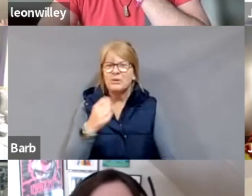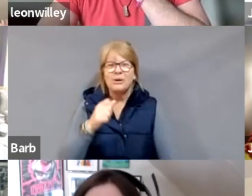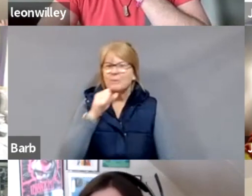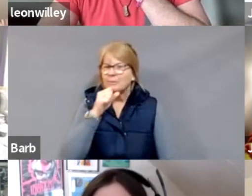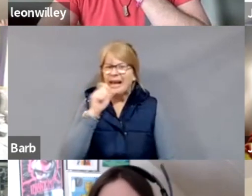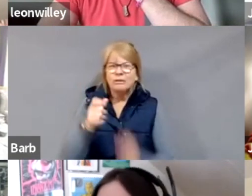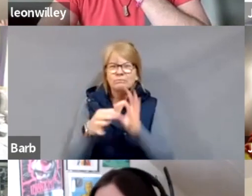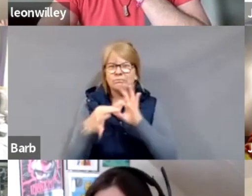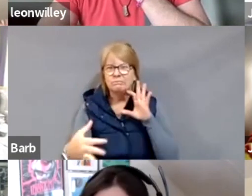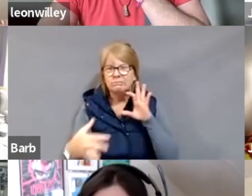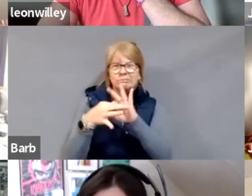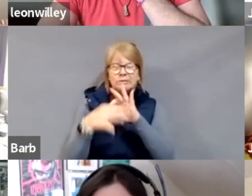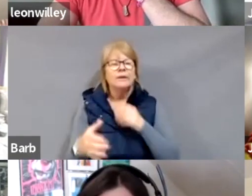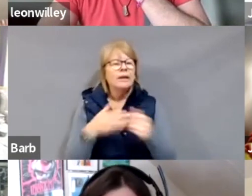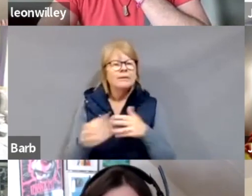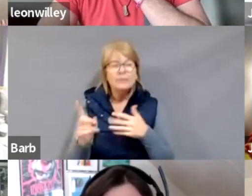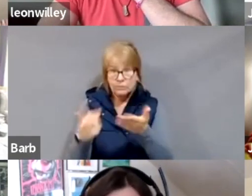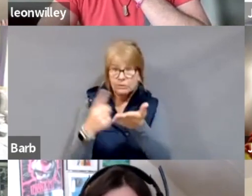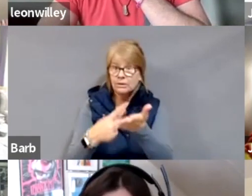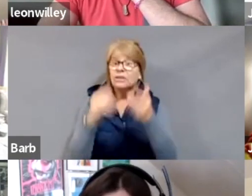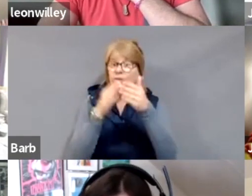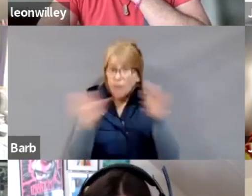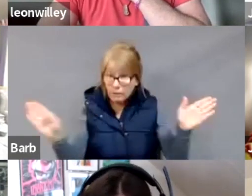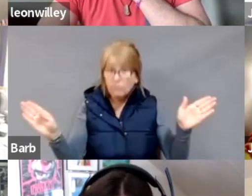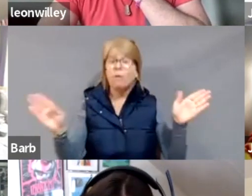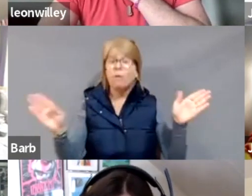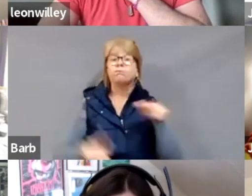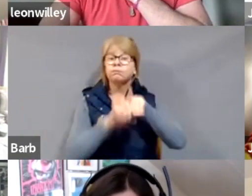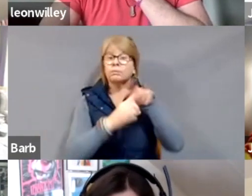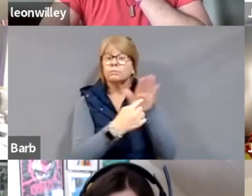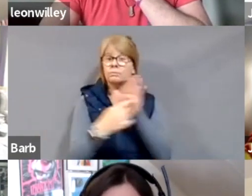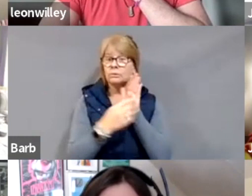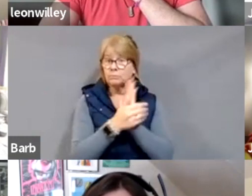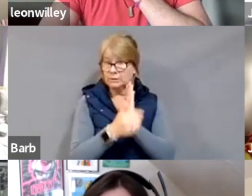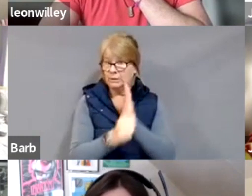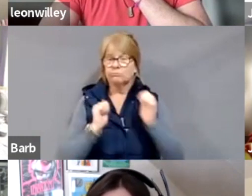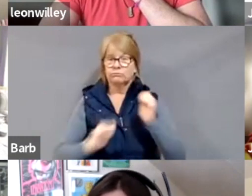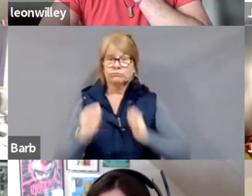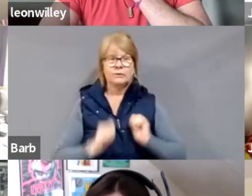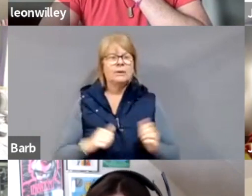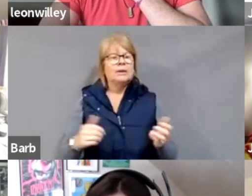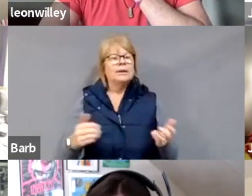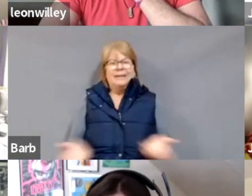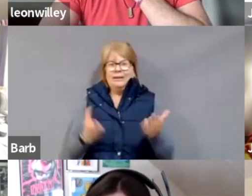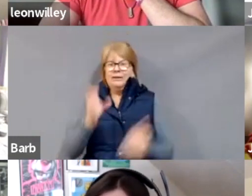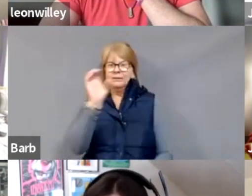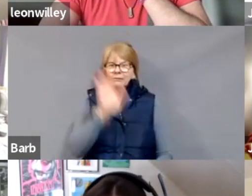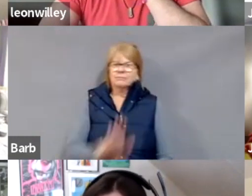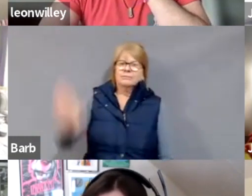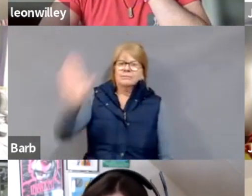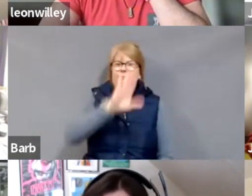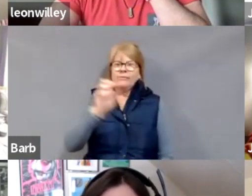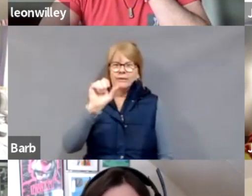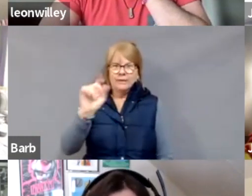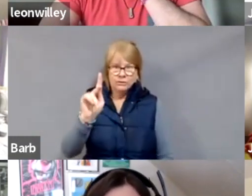all the time. But anyways, you're just talking about general auditions, and being based in Saskatchewan, I find it really hard